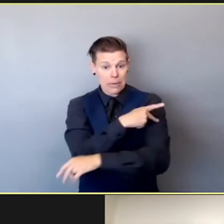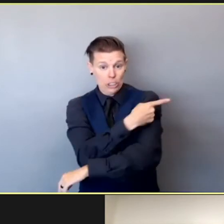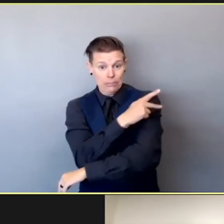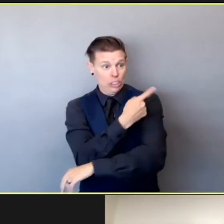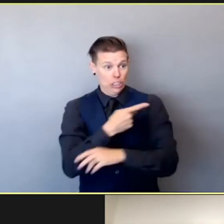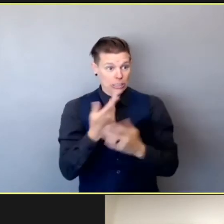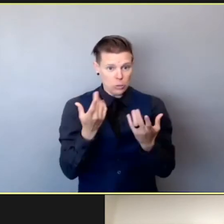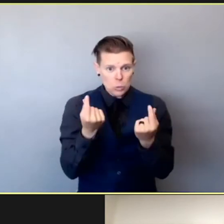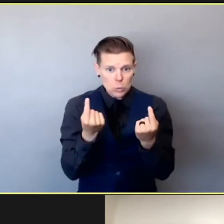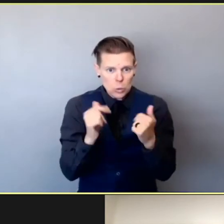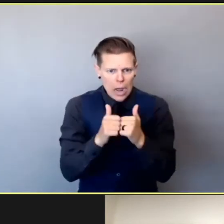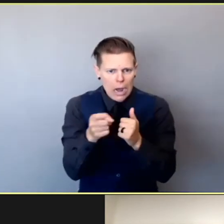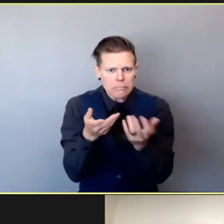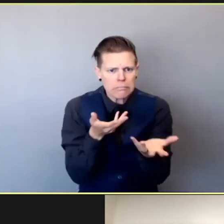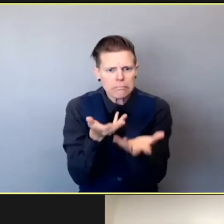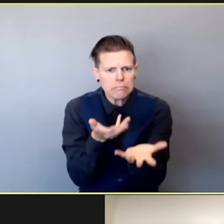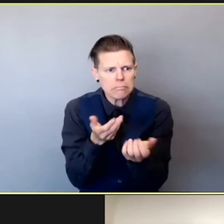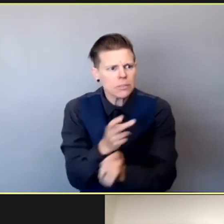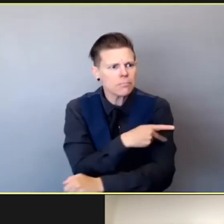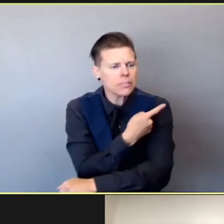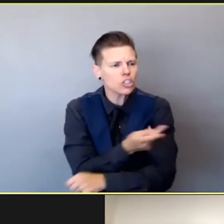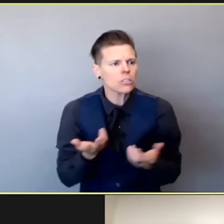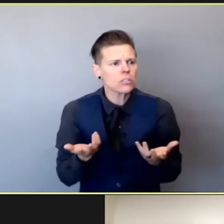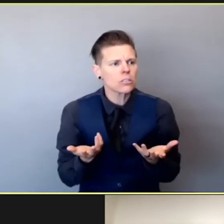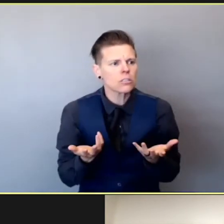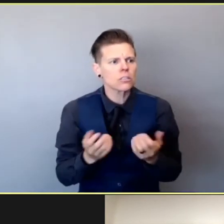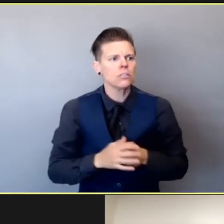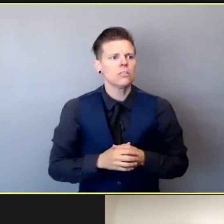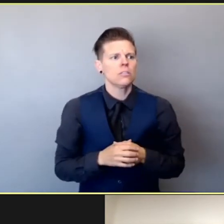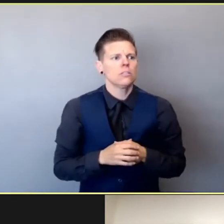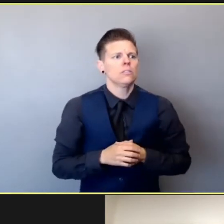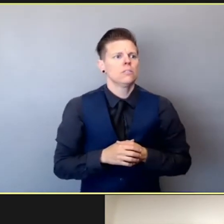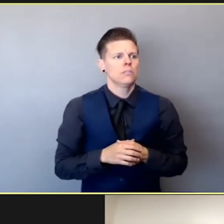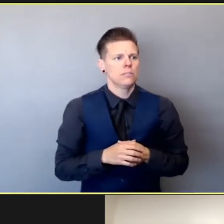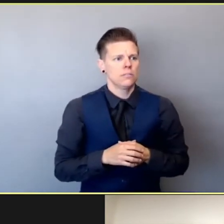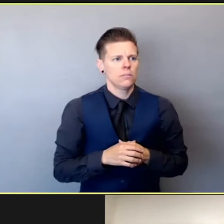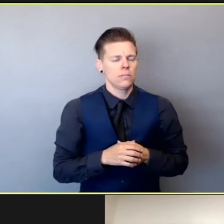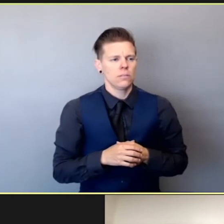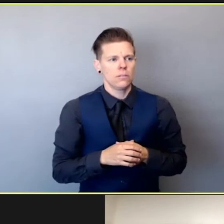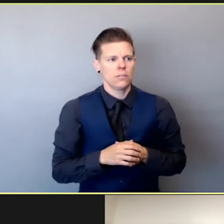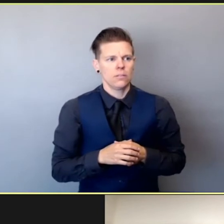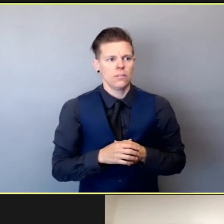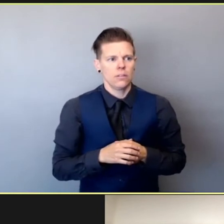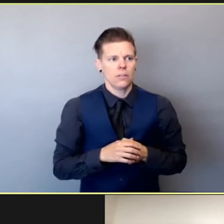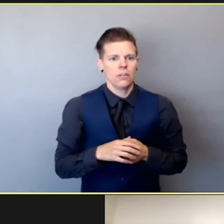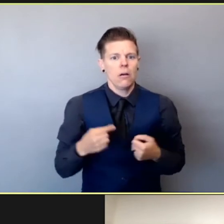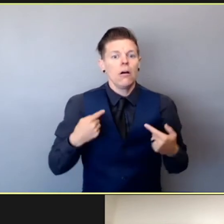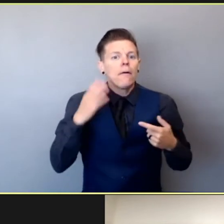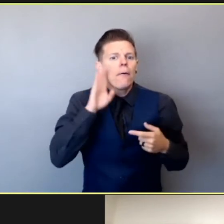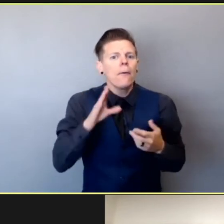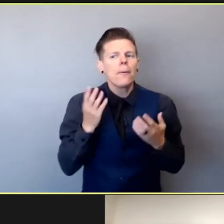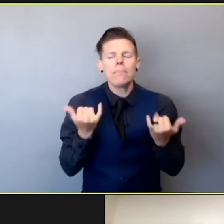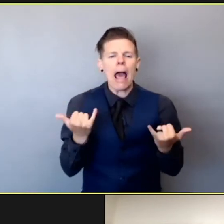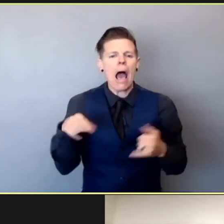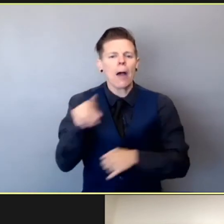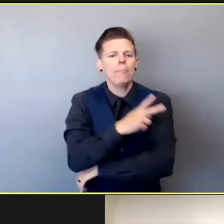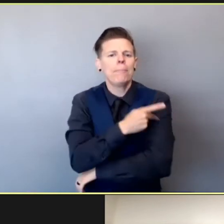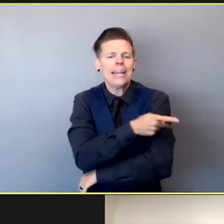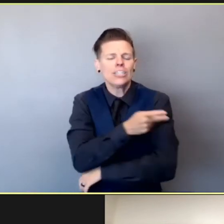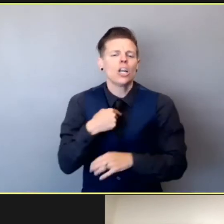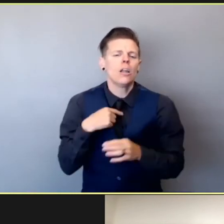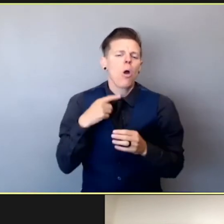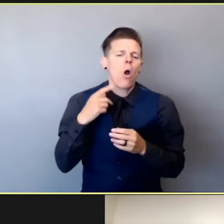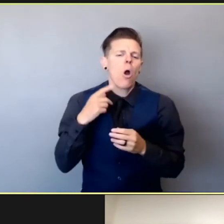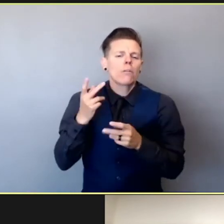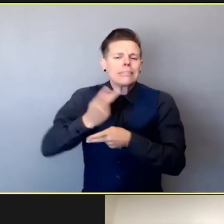and especially now that folks are going to care that they delayed during the height of the pandemic? Just wanted to check in on how